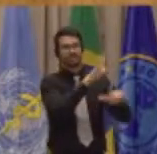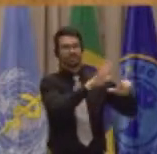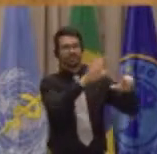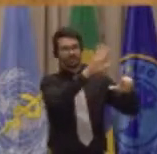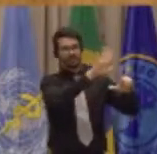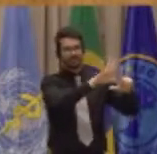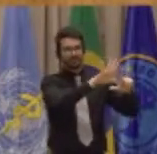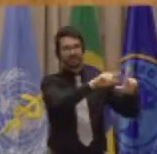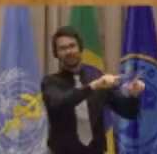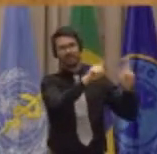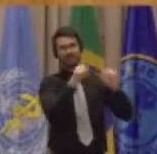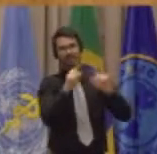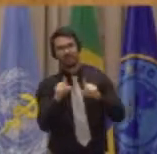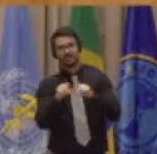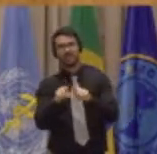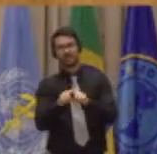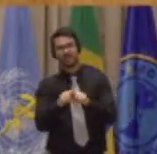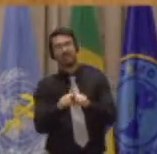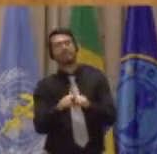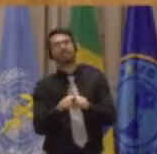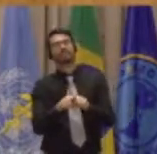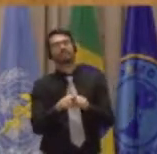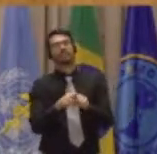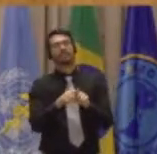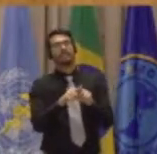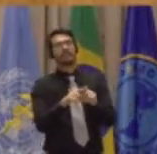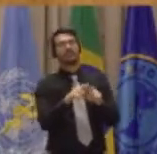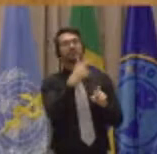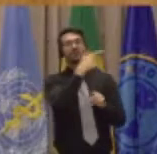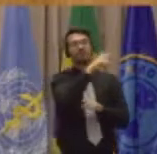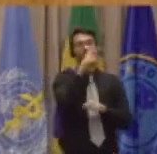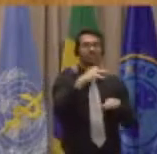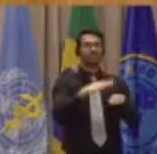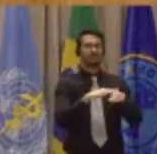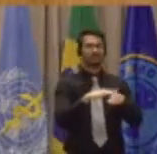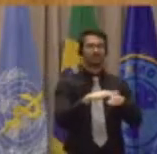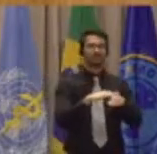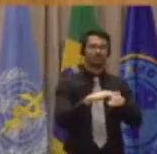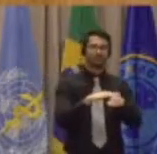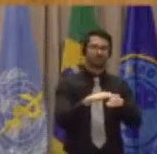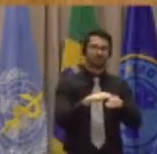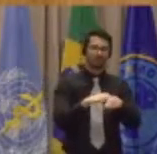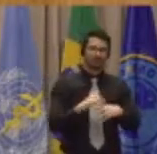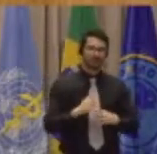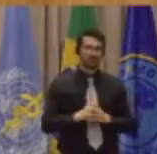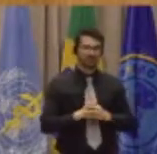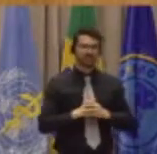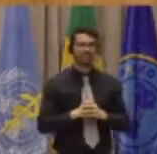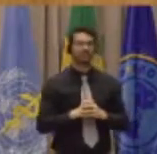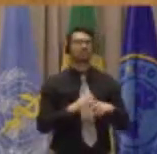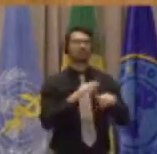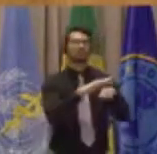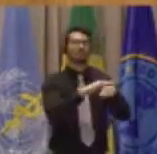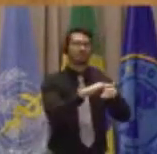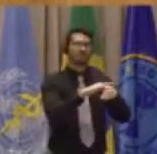this platform and our approach to the diseases,